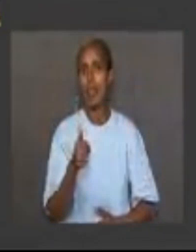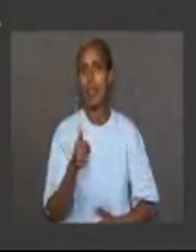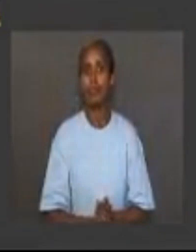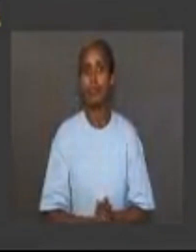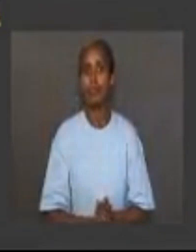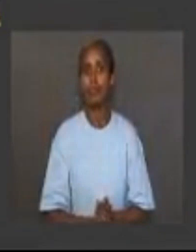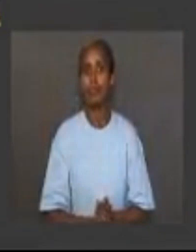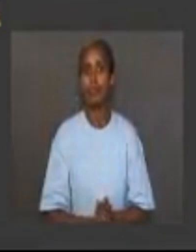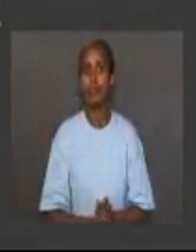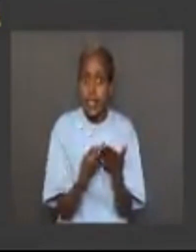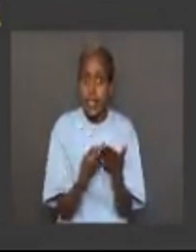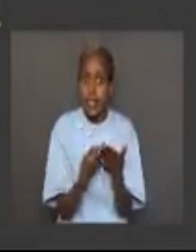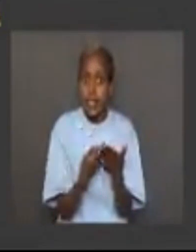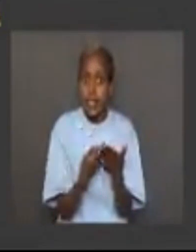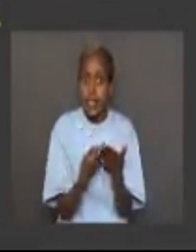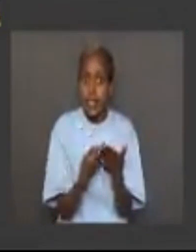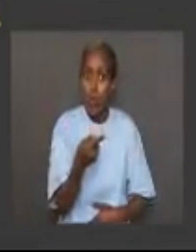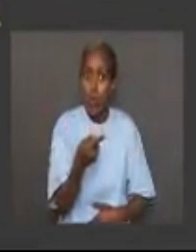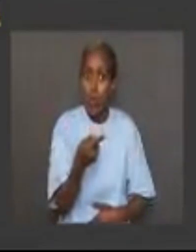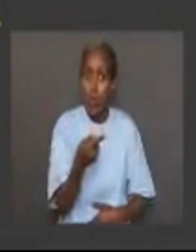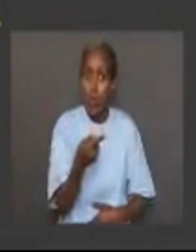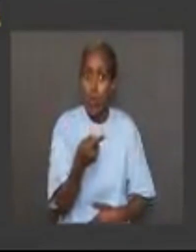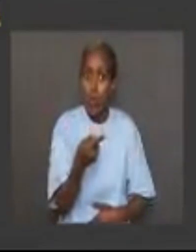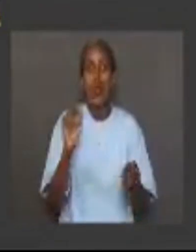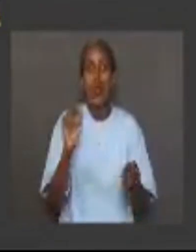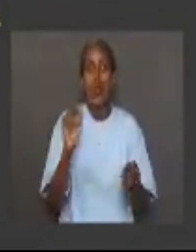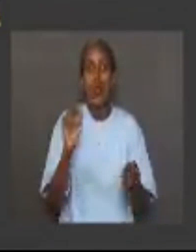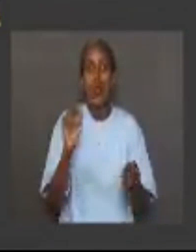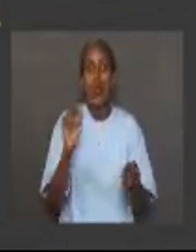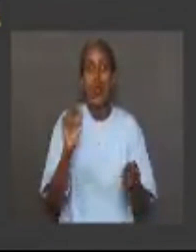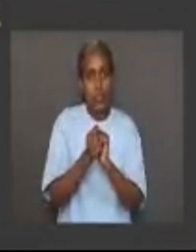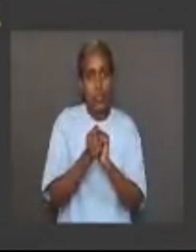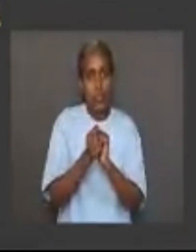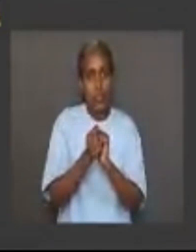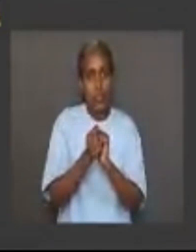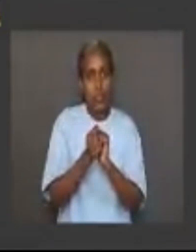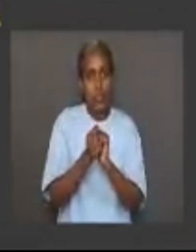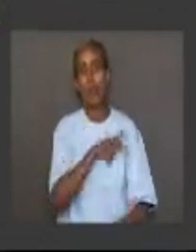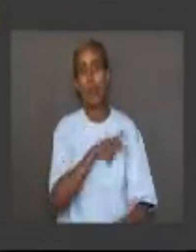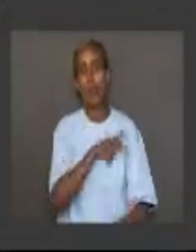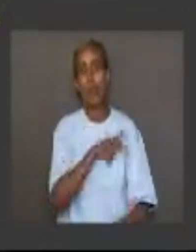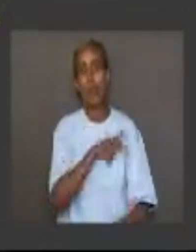This is called a commutative property.